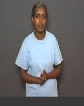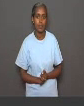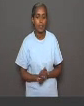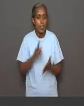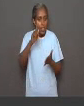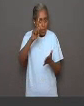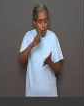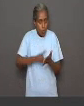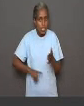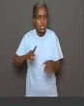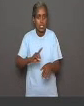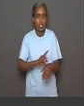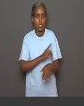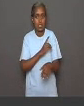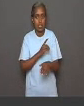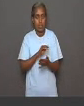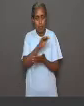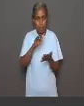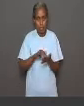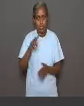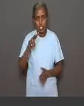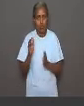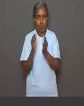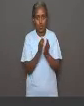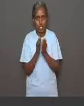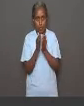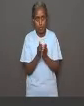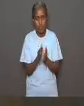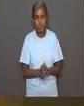What is the distance between the two ships?